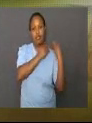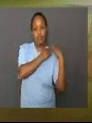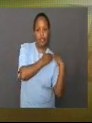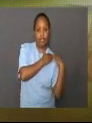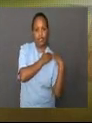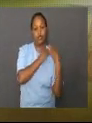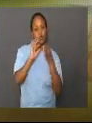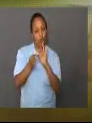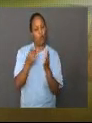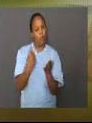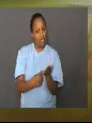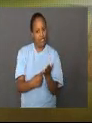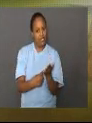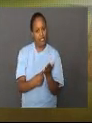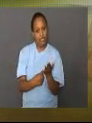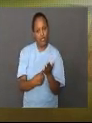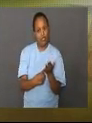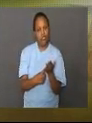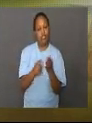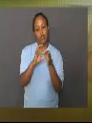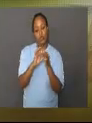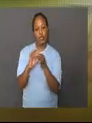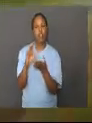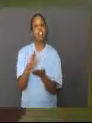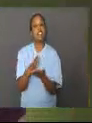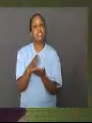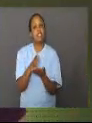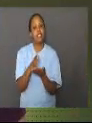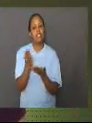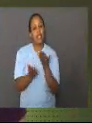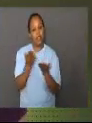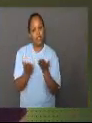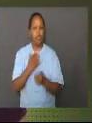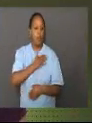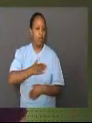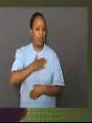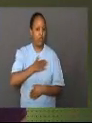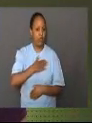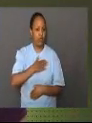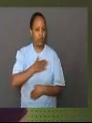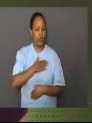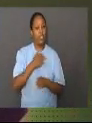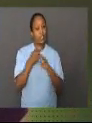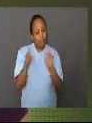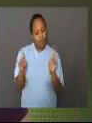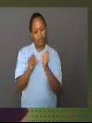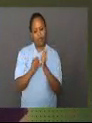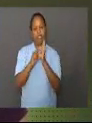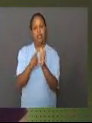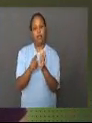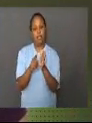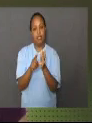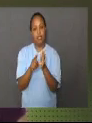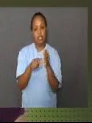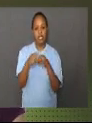refer, in this context, to social services, please list a specific example of